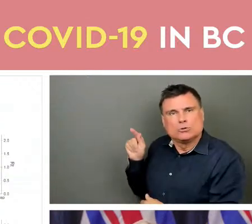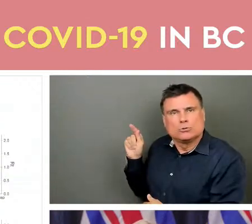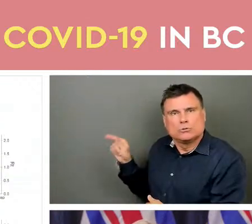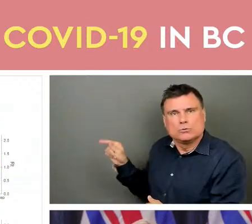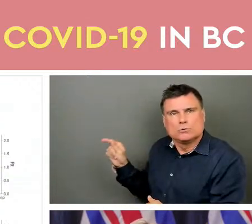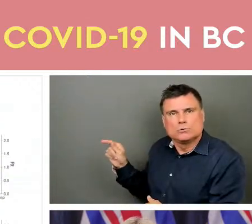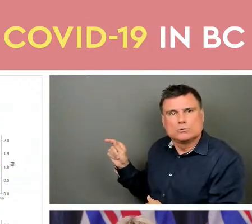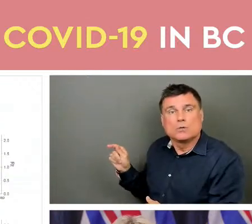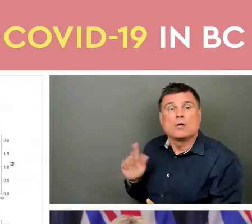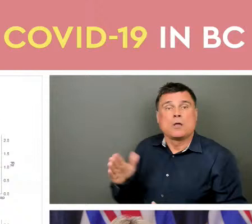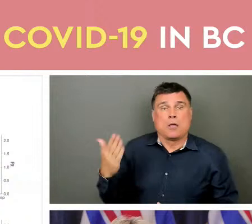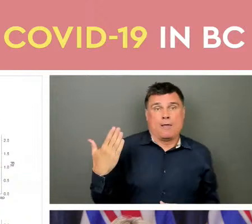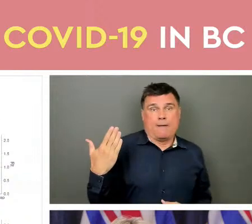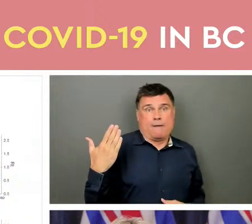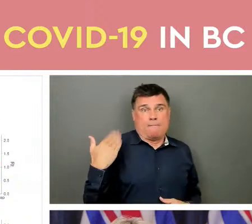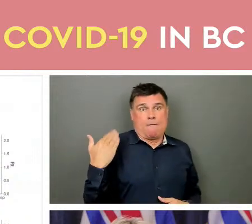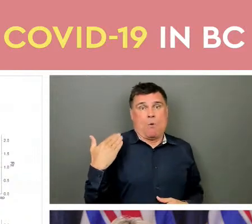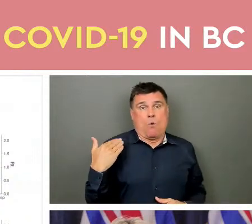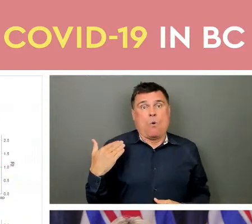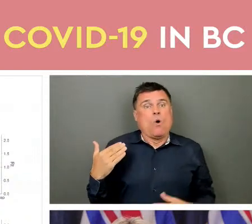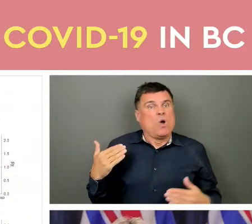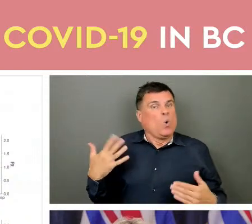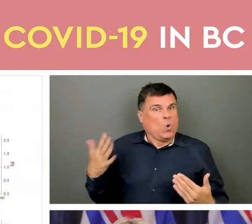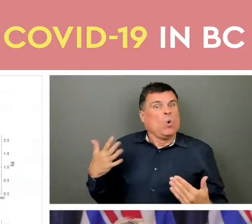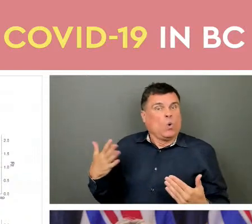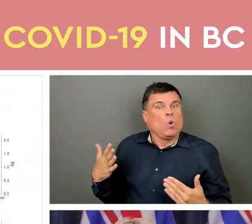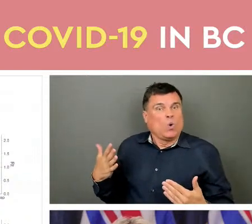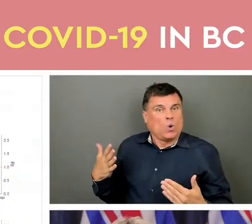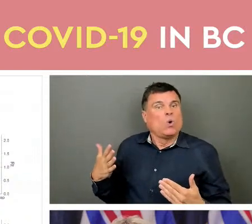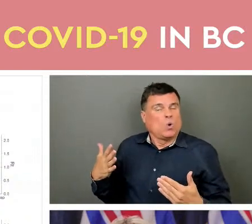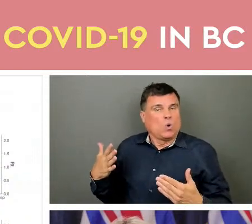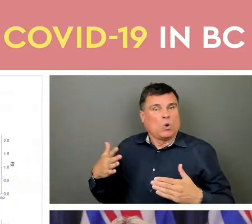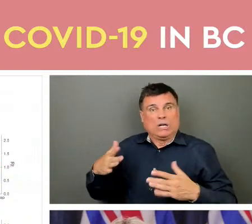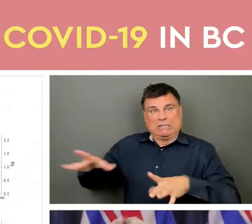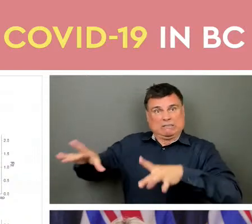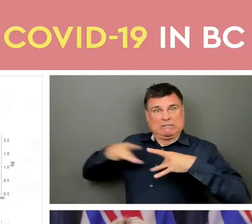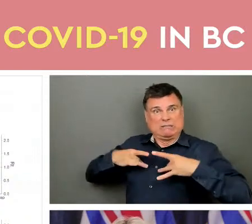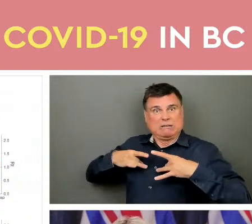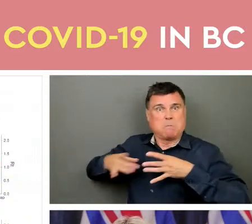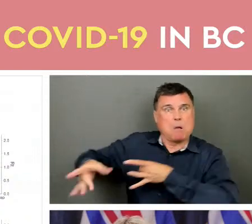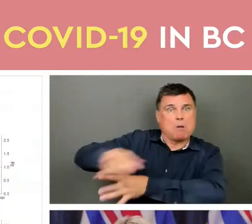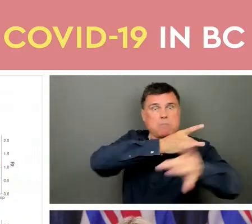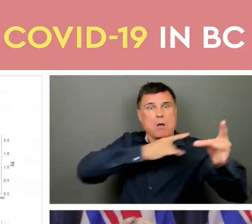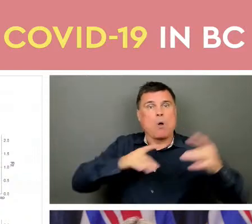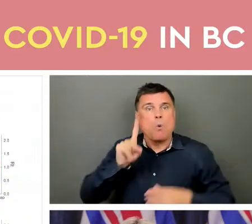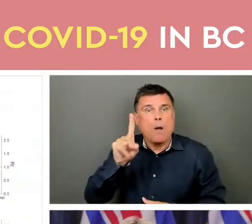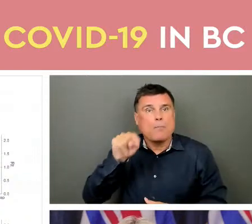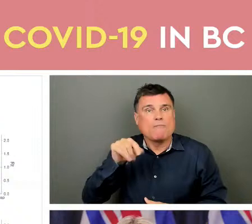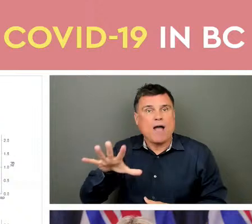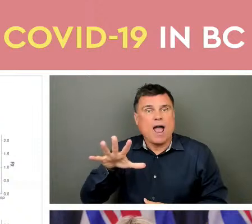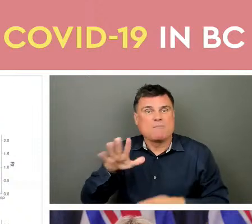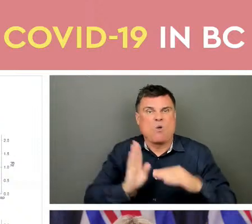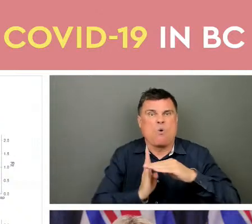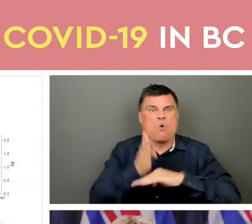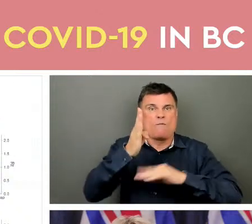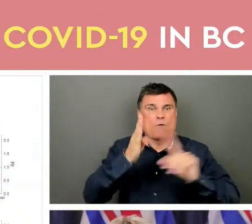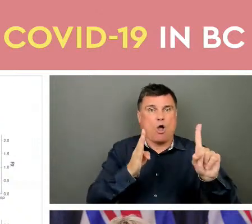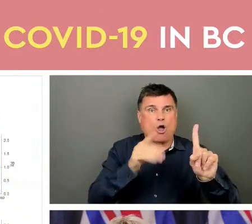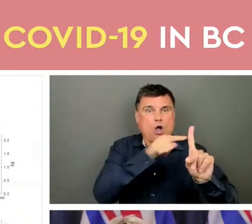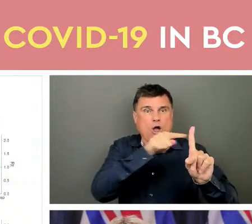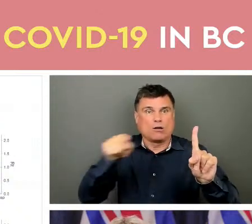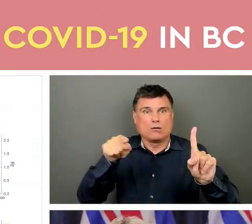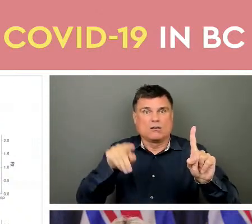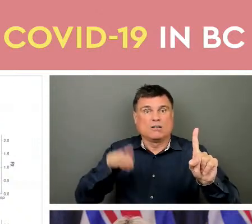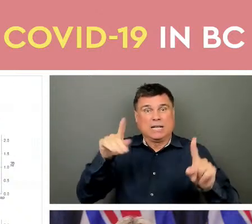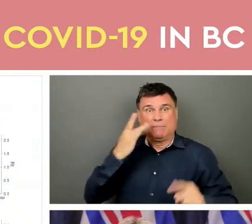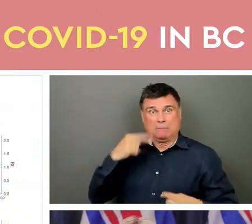at a place where we had a lot of transmission, where we were up about 1.5, which means for every person who was infected, they passed